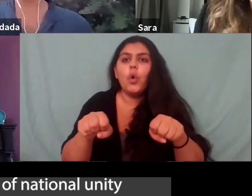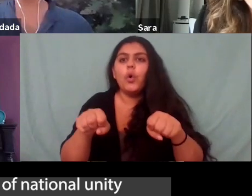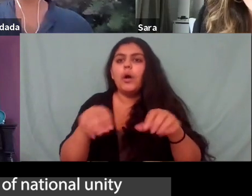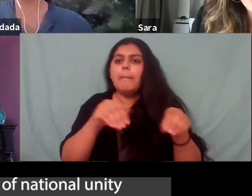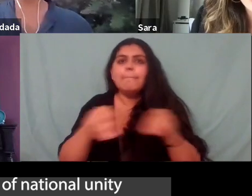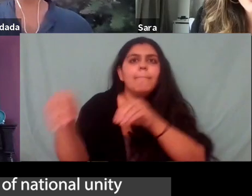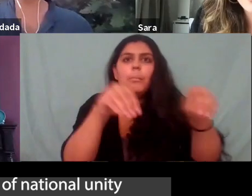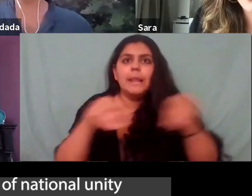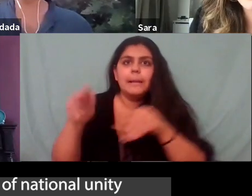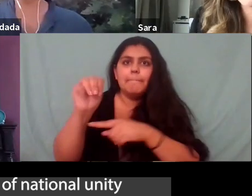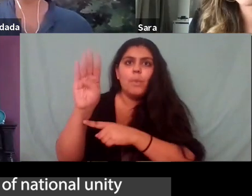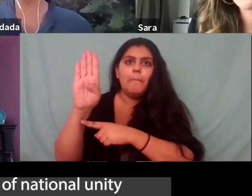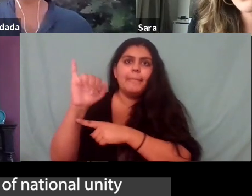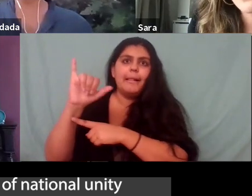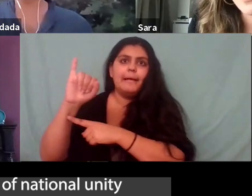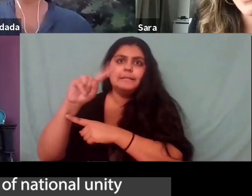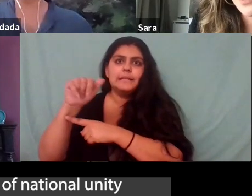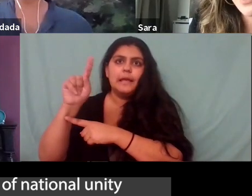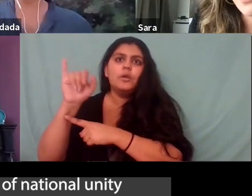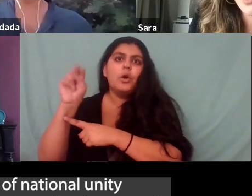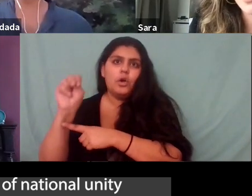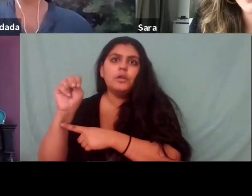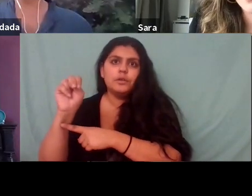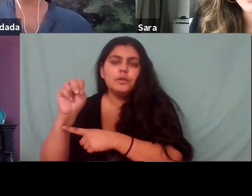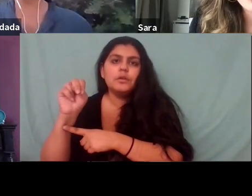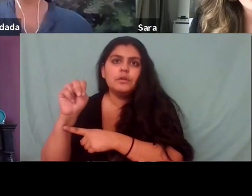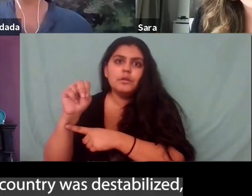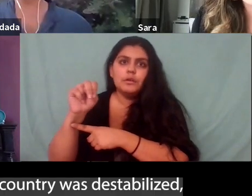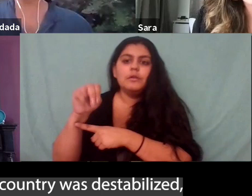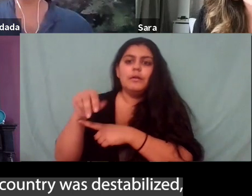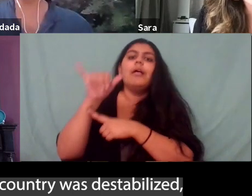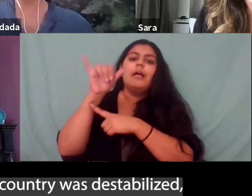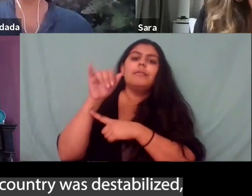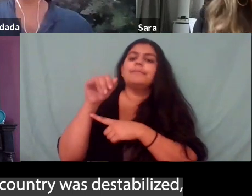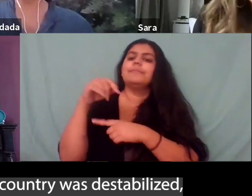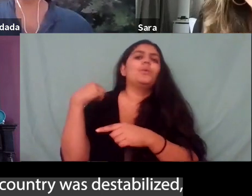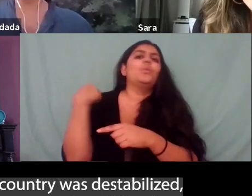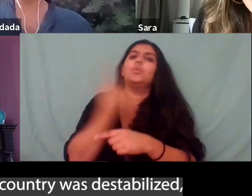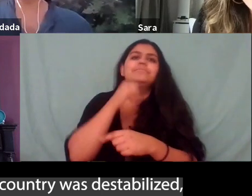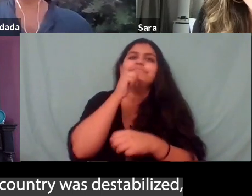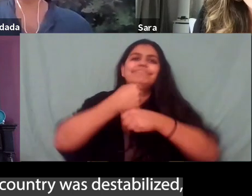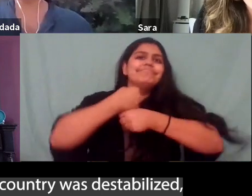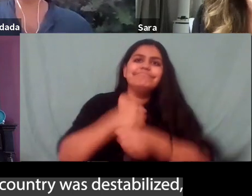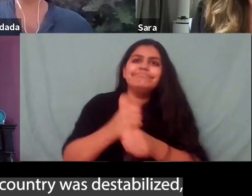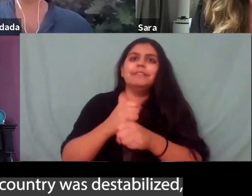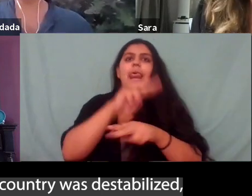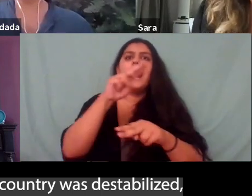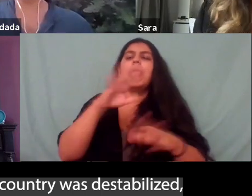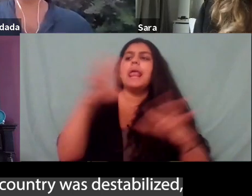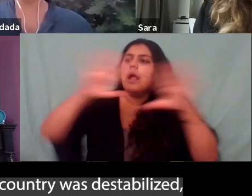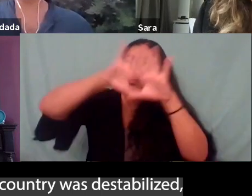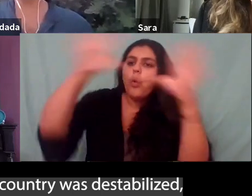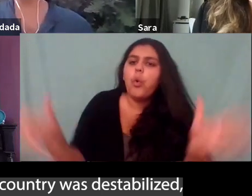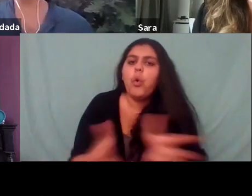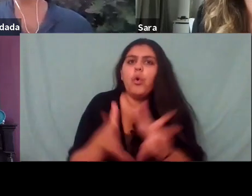A narrative of national unity was not forged in the collective struggle. And when the country was destabilized, whenever a country